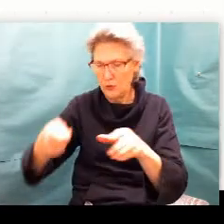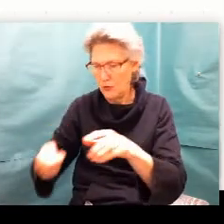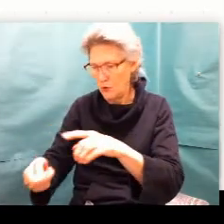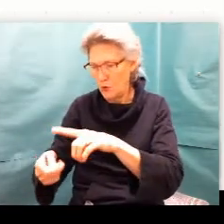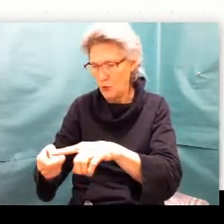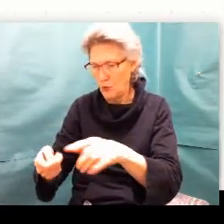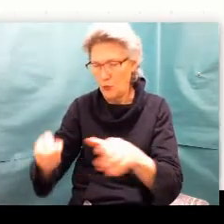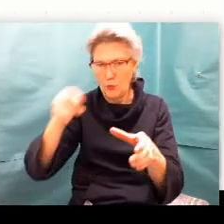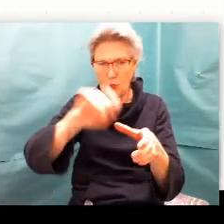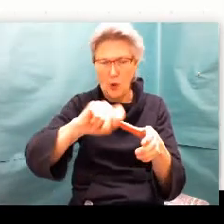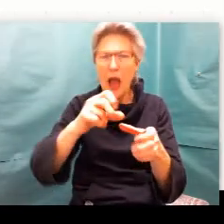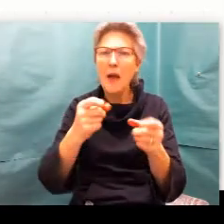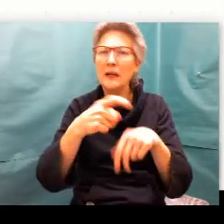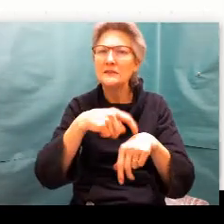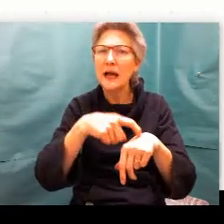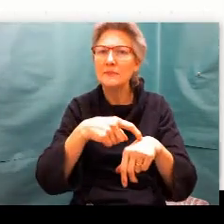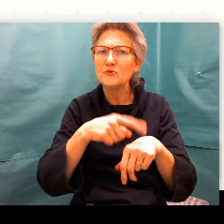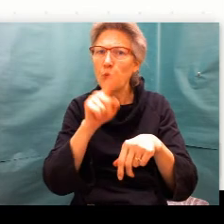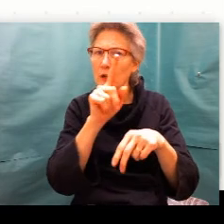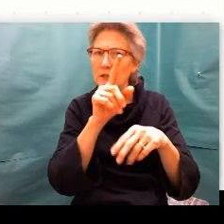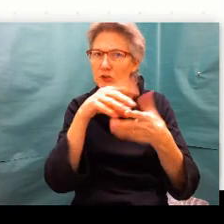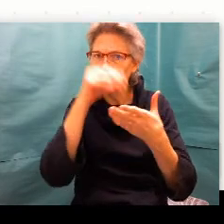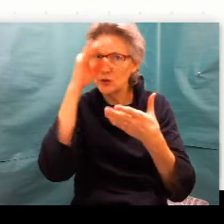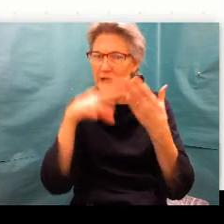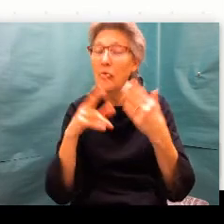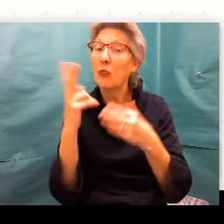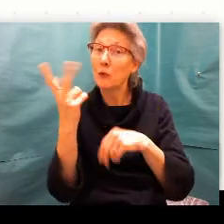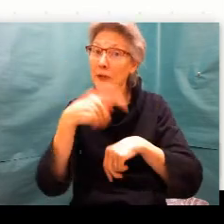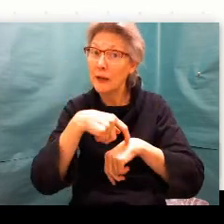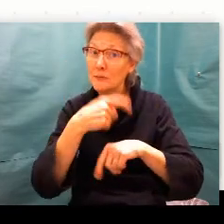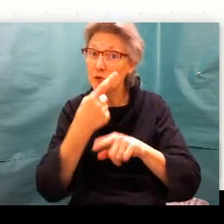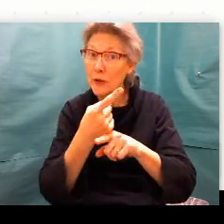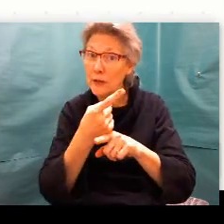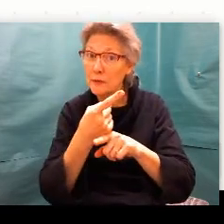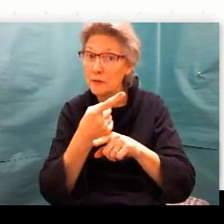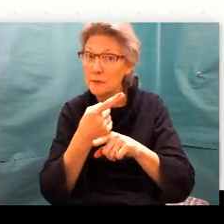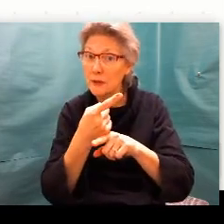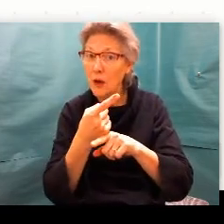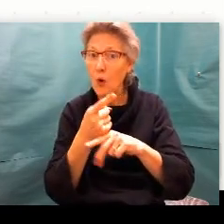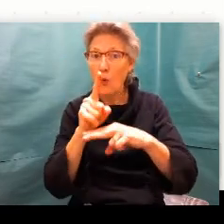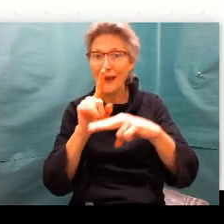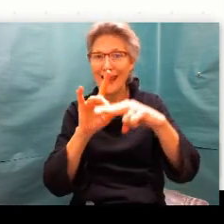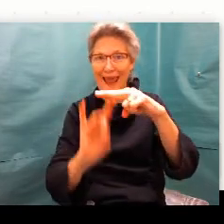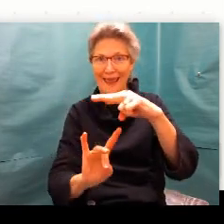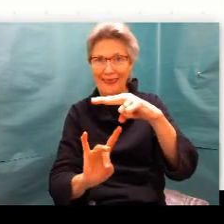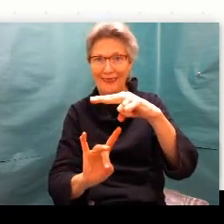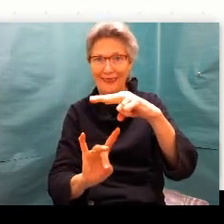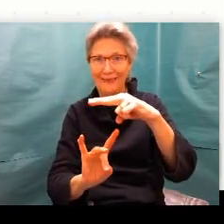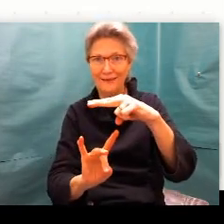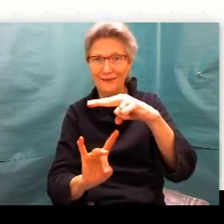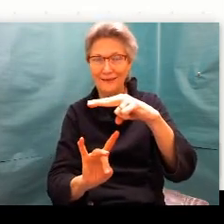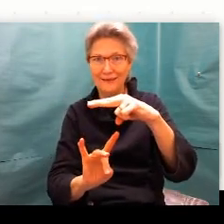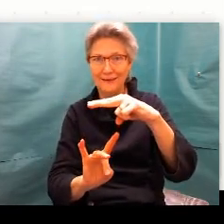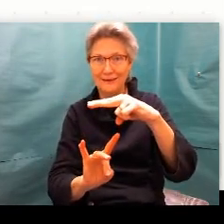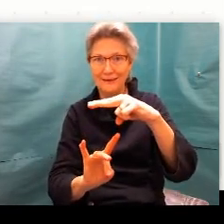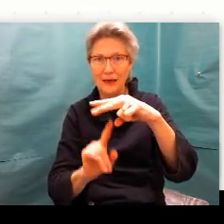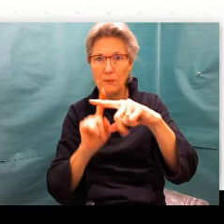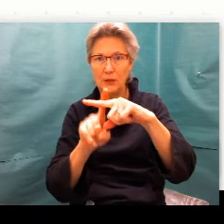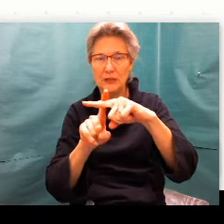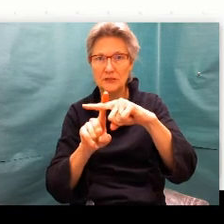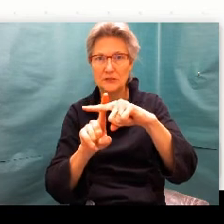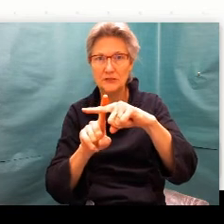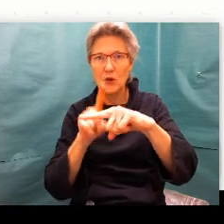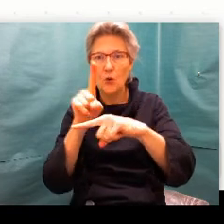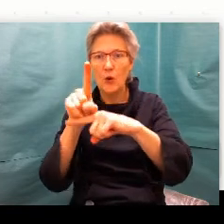one student? I filled my measuring spoon 3 times because it's 1/8